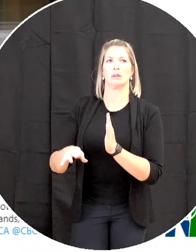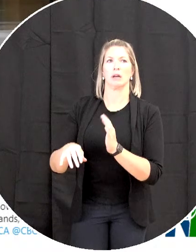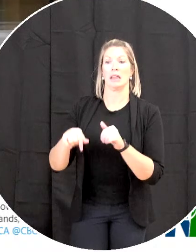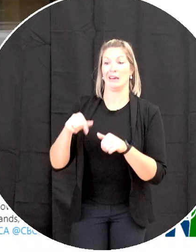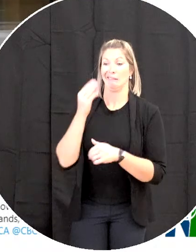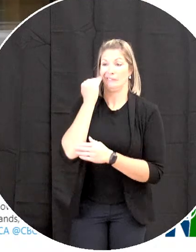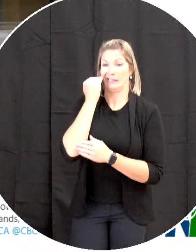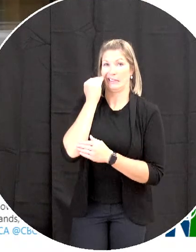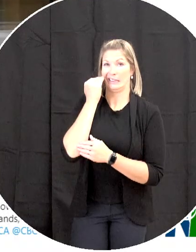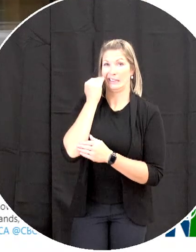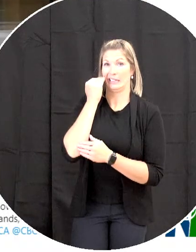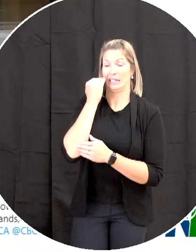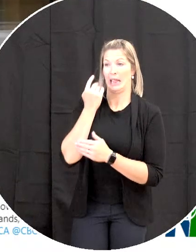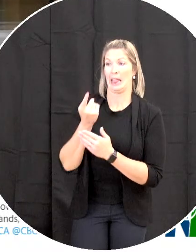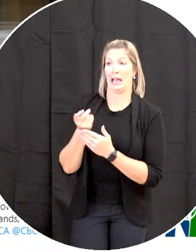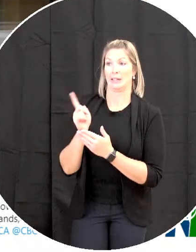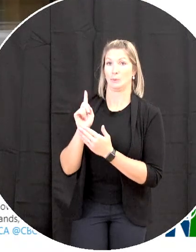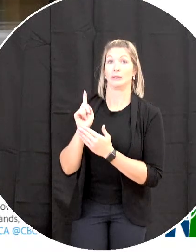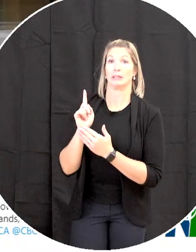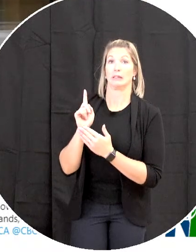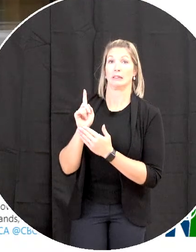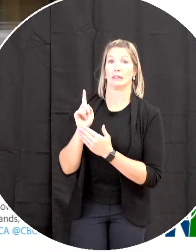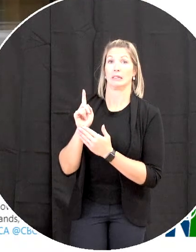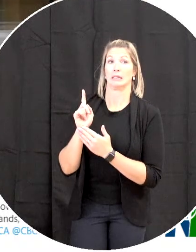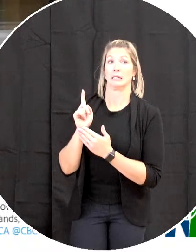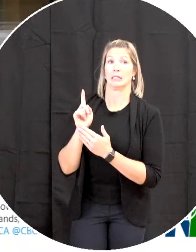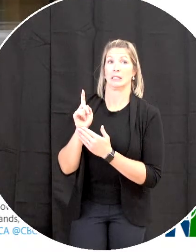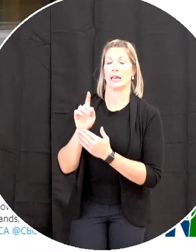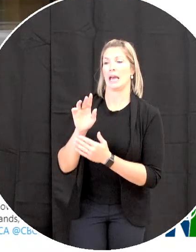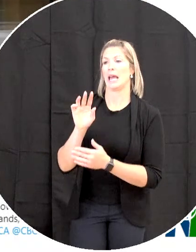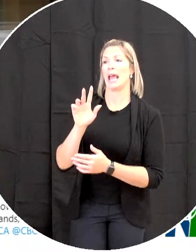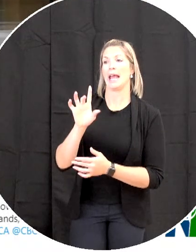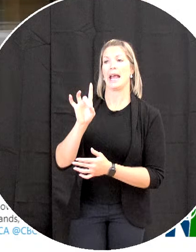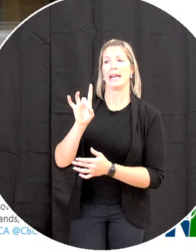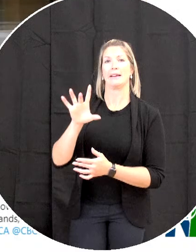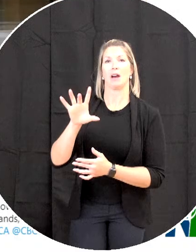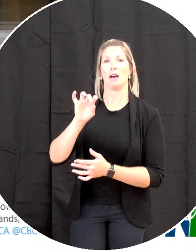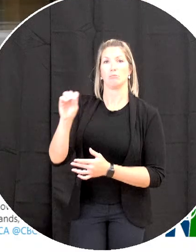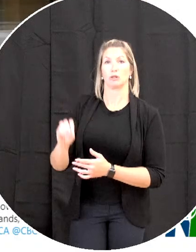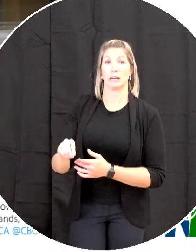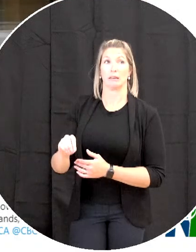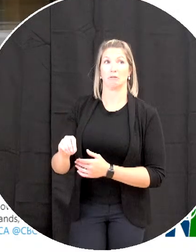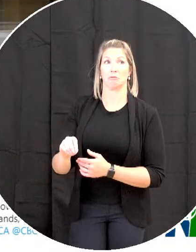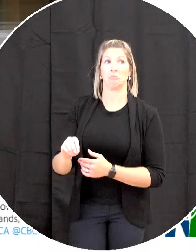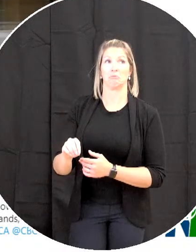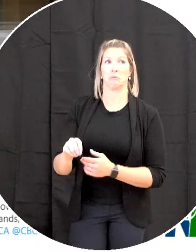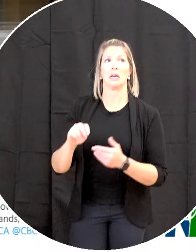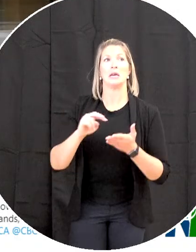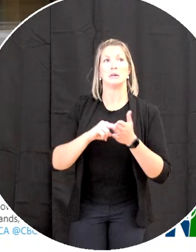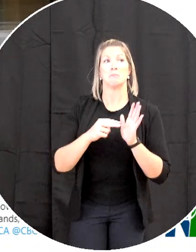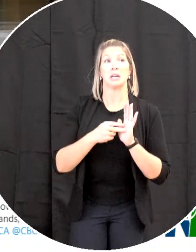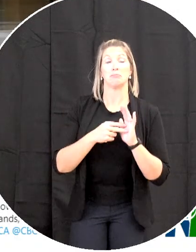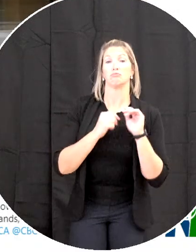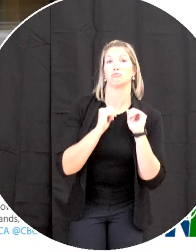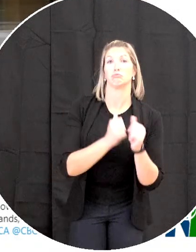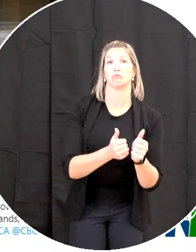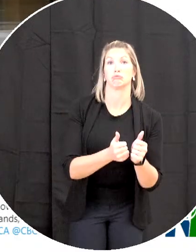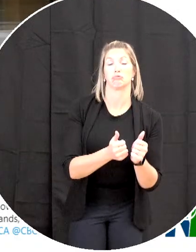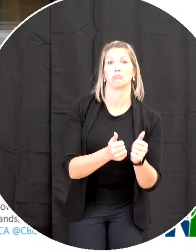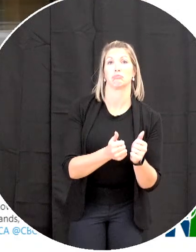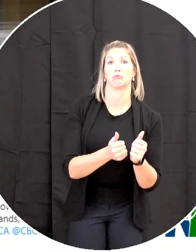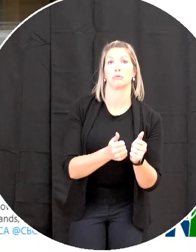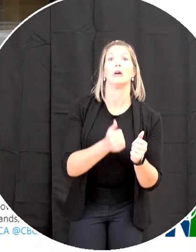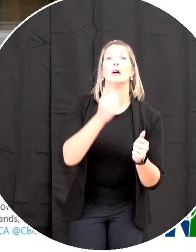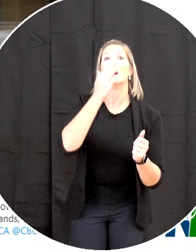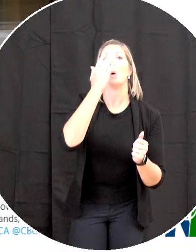it was about 85%, which is phenomenally good considering that we are having folks adhere to